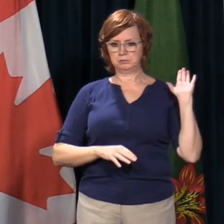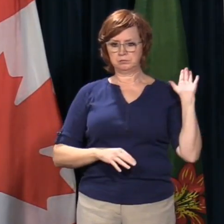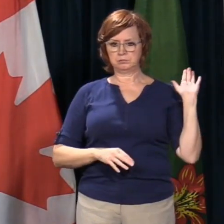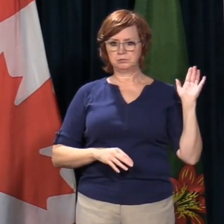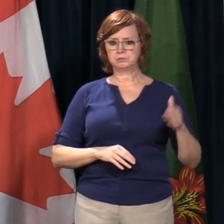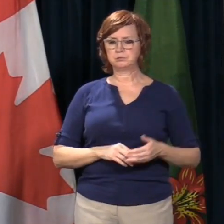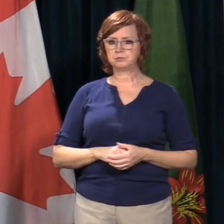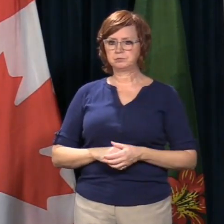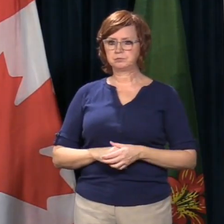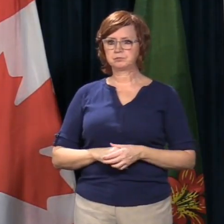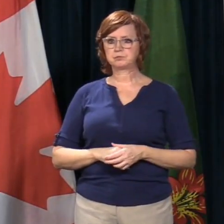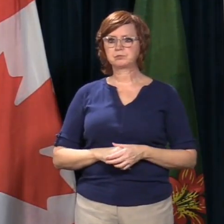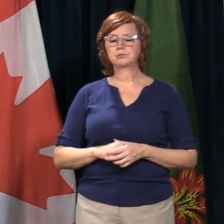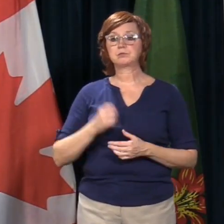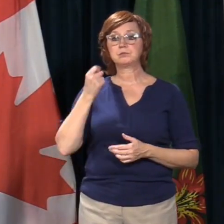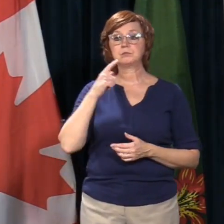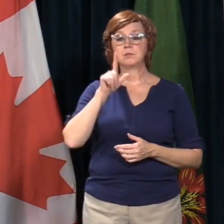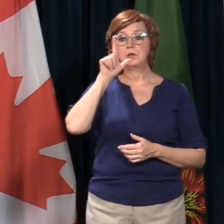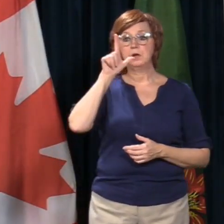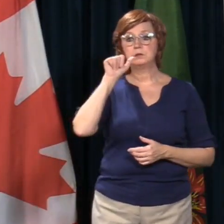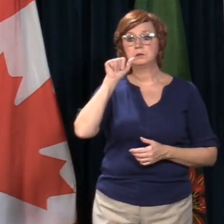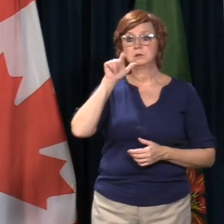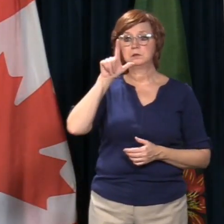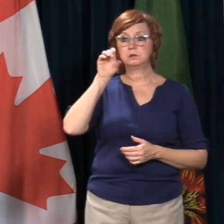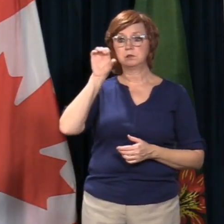So for La Loche,